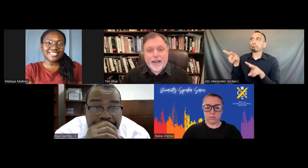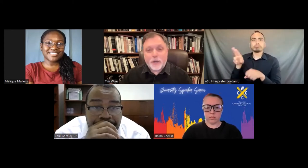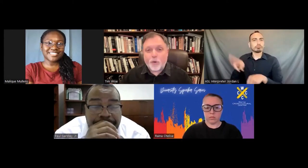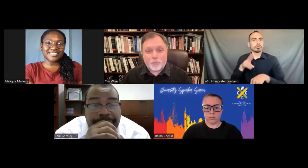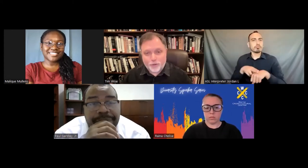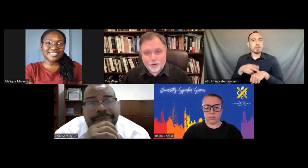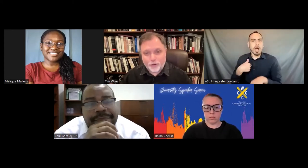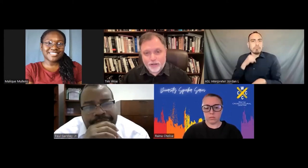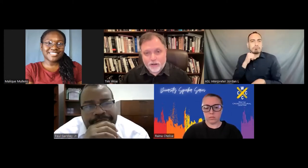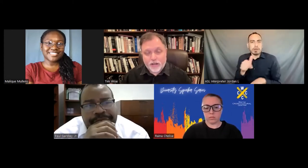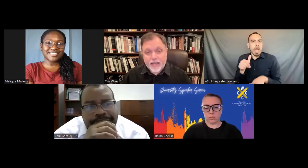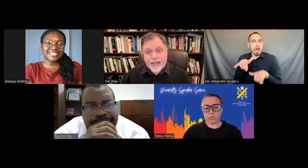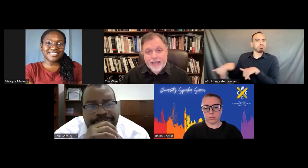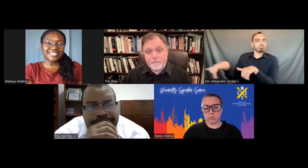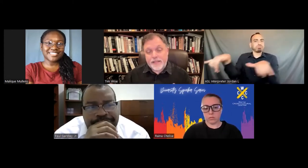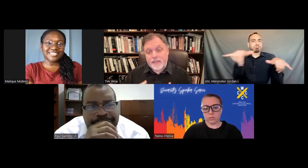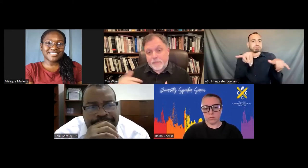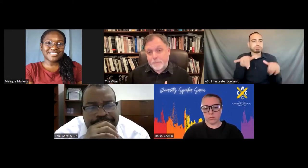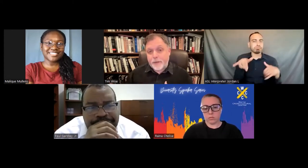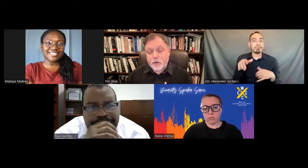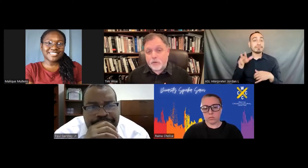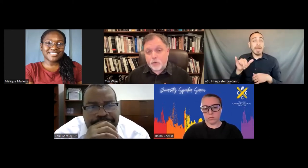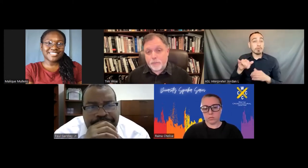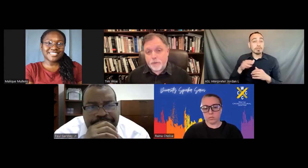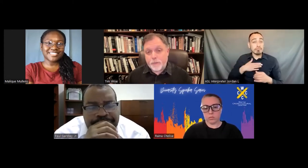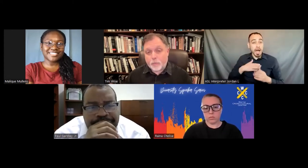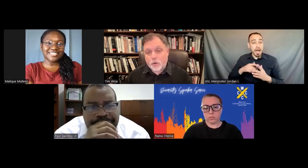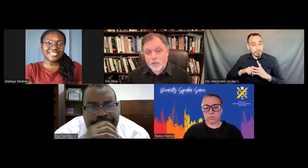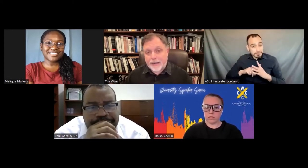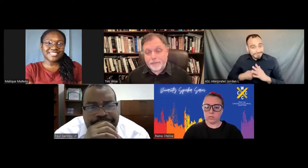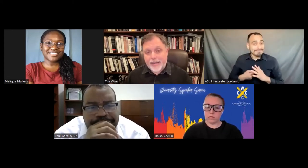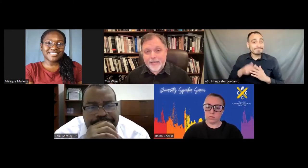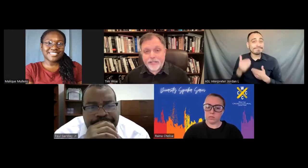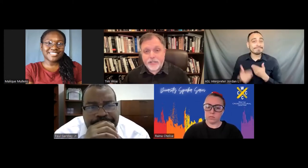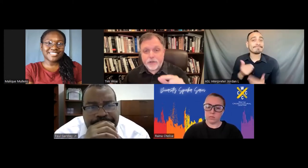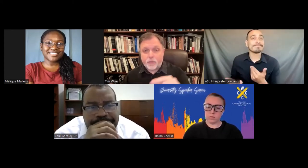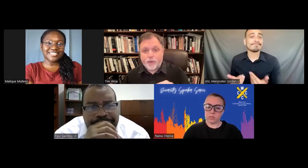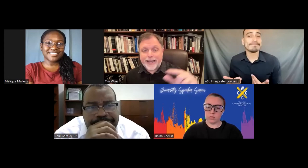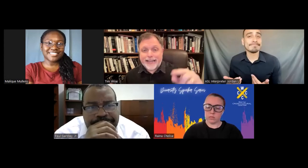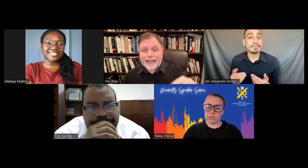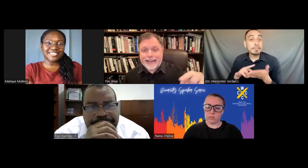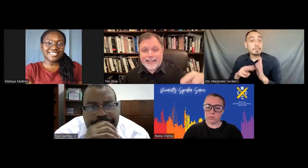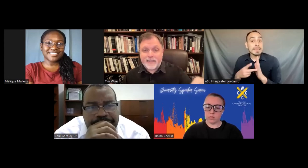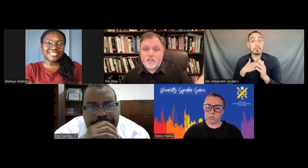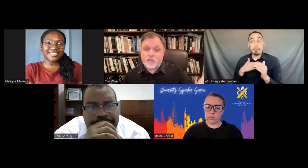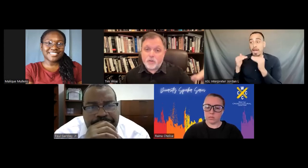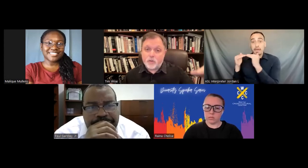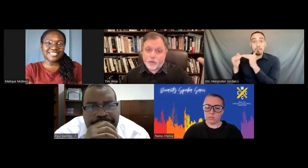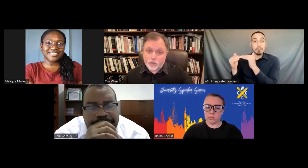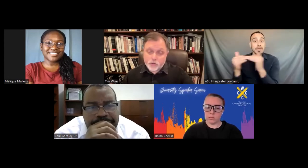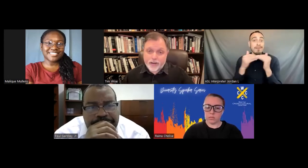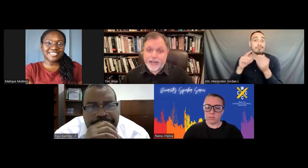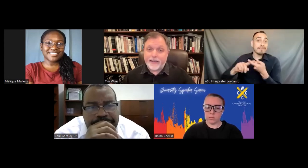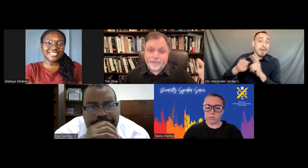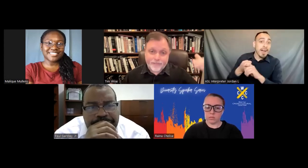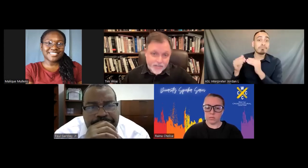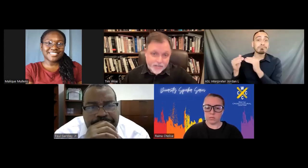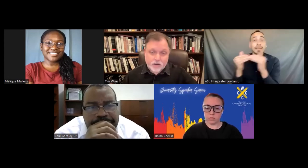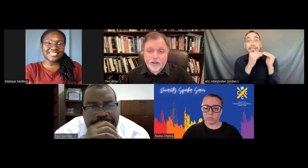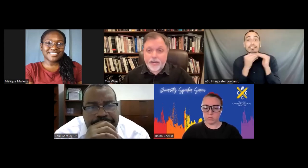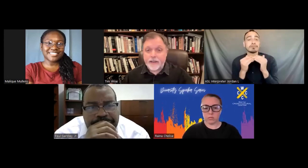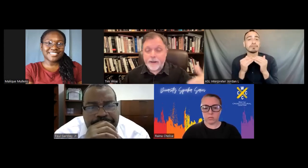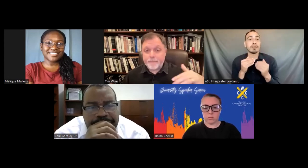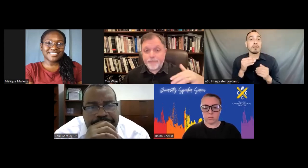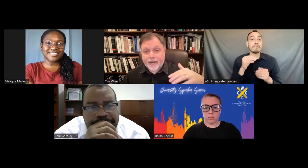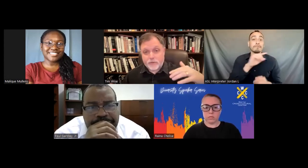was my normal early on. And it meant that my peer group were a lot of Black kids, so that when I got into first grade and